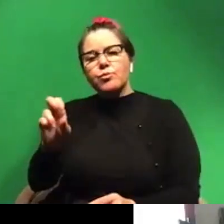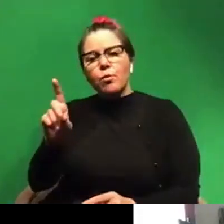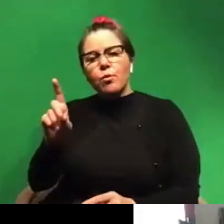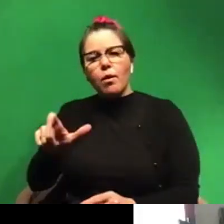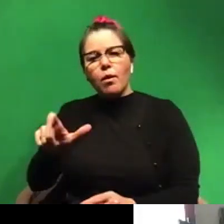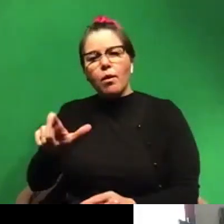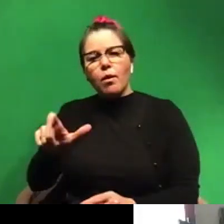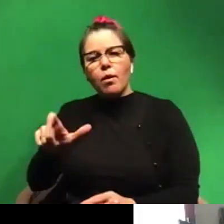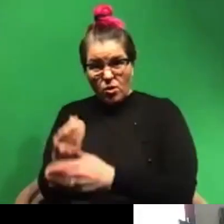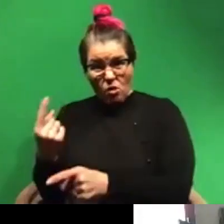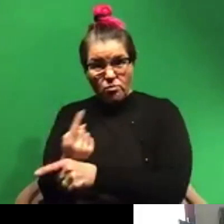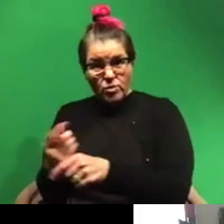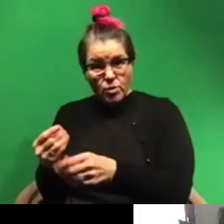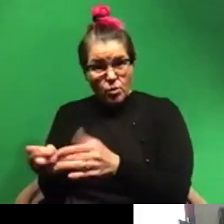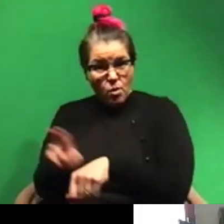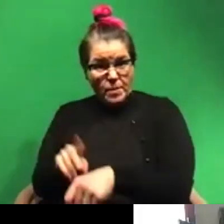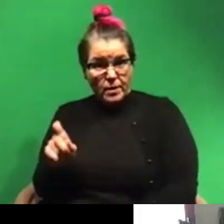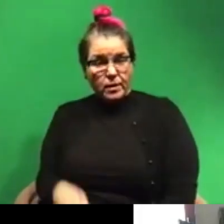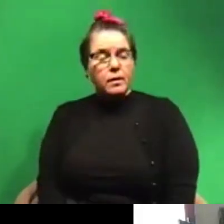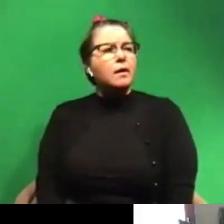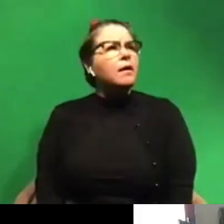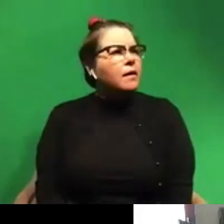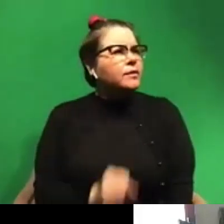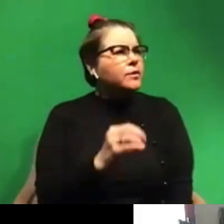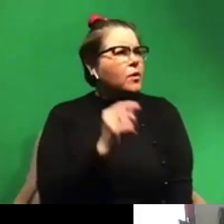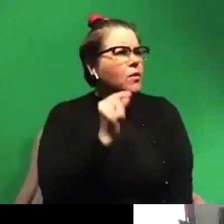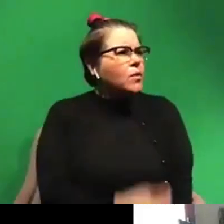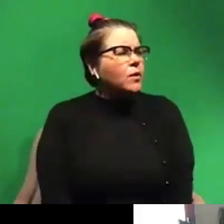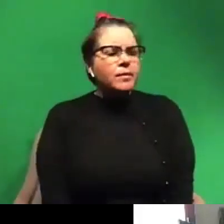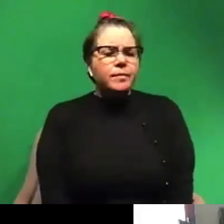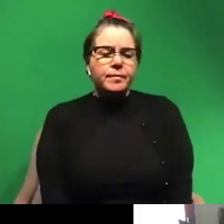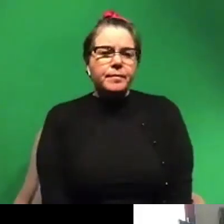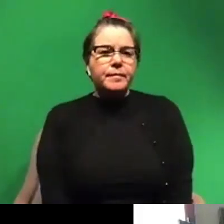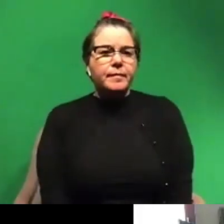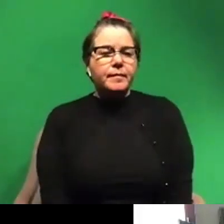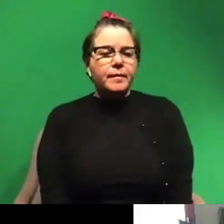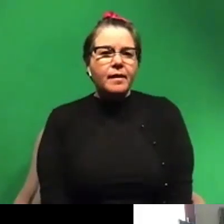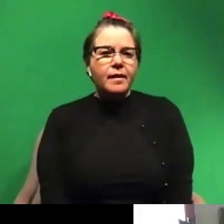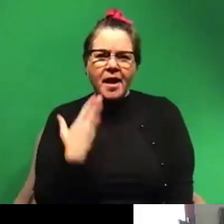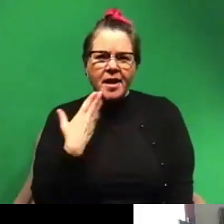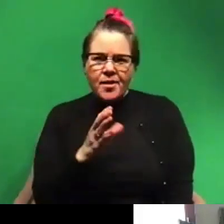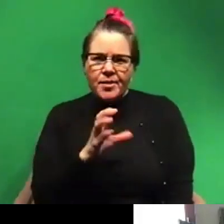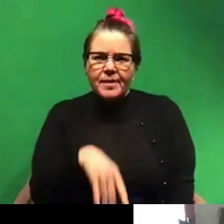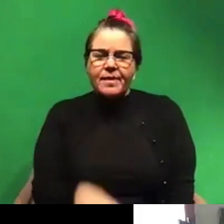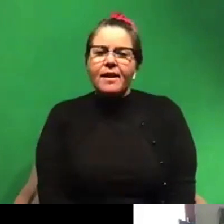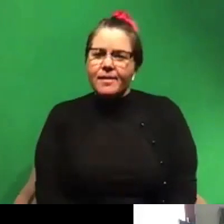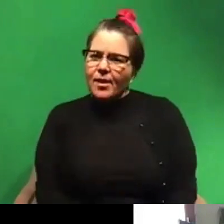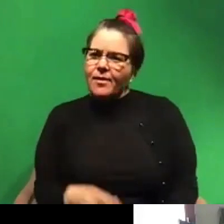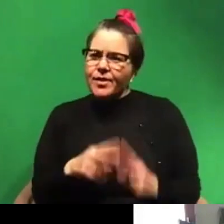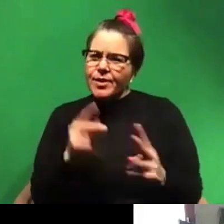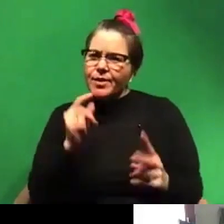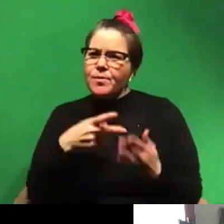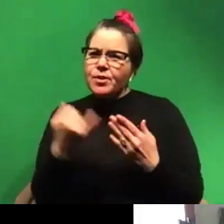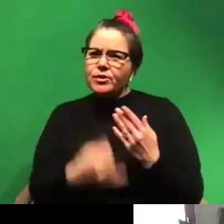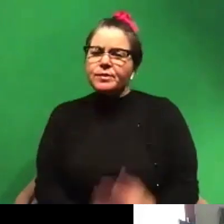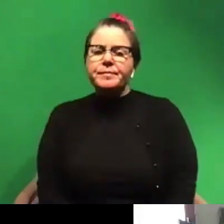normally? That is so cool. I didn't know that. Really, that's a really cool project.